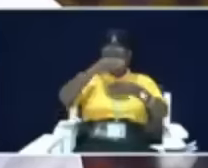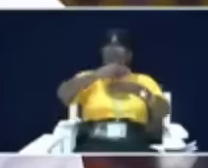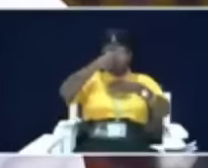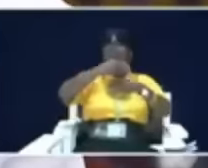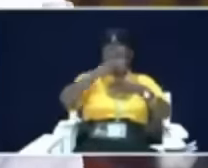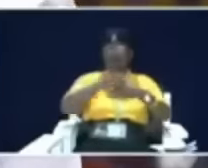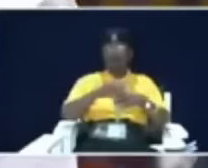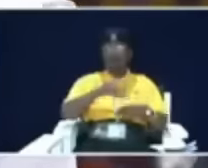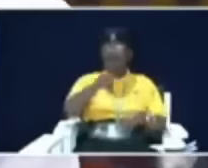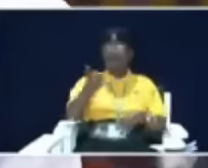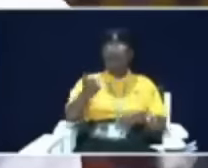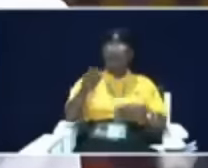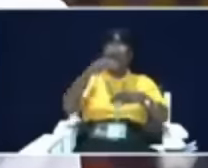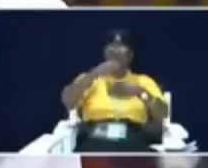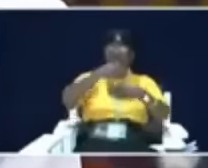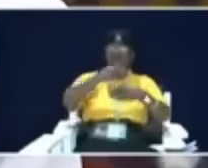Another war